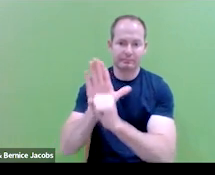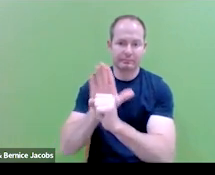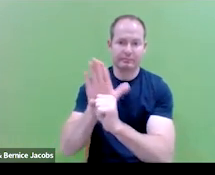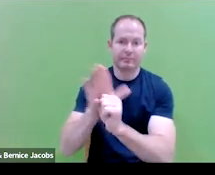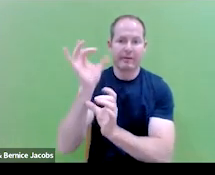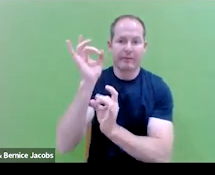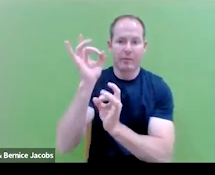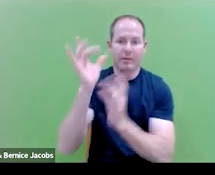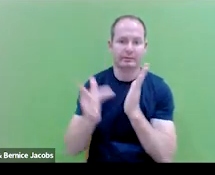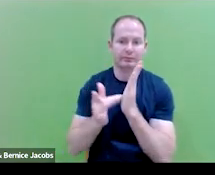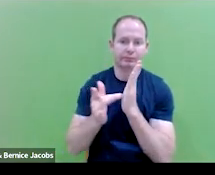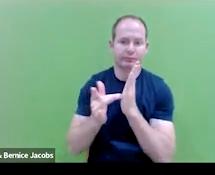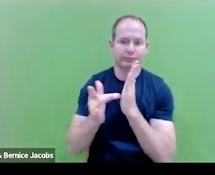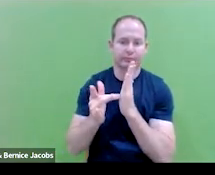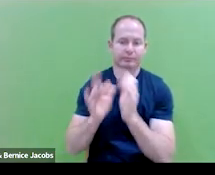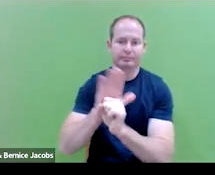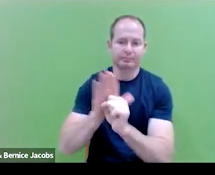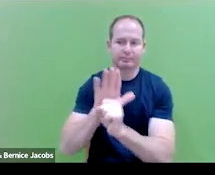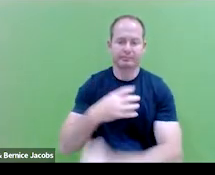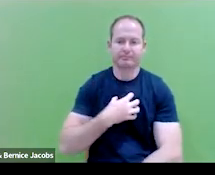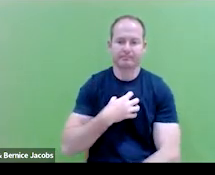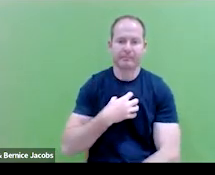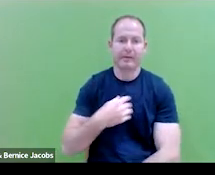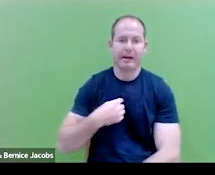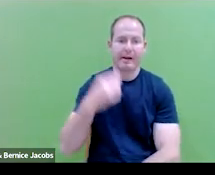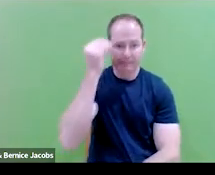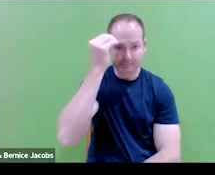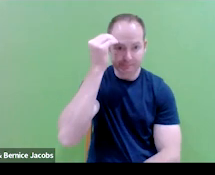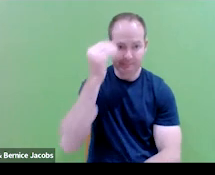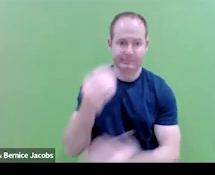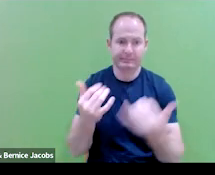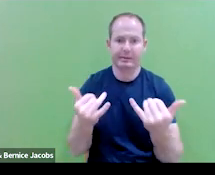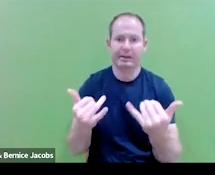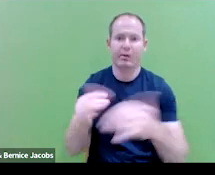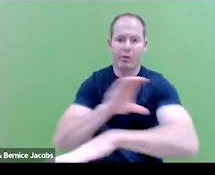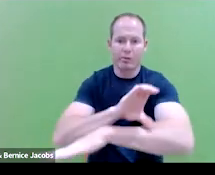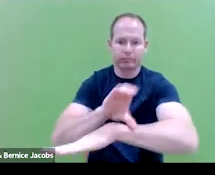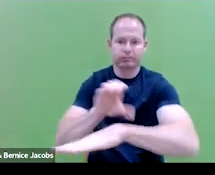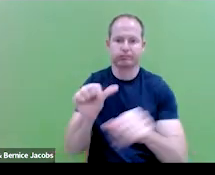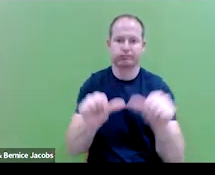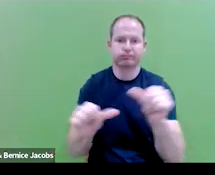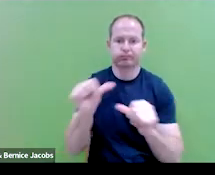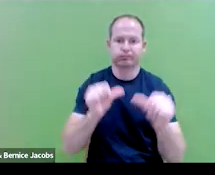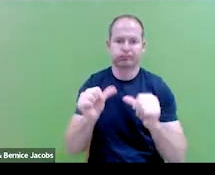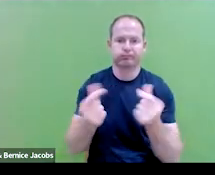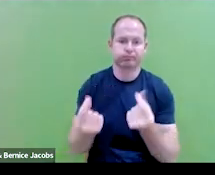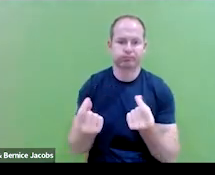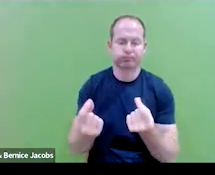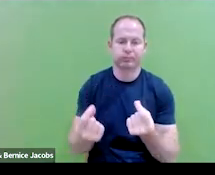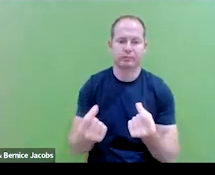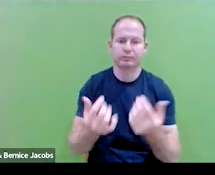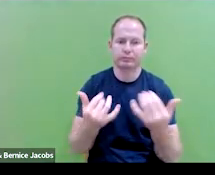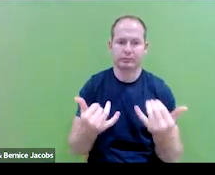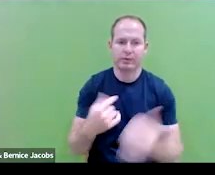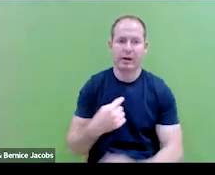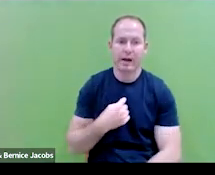technology. I have interest in human-computer interaction, and I haven't worked